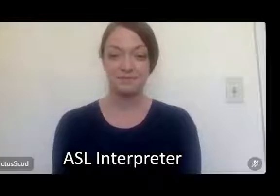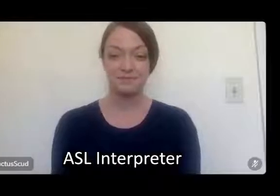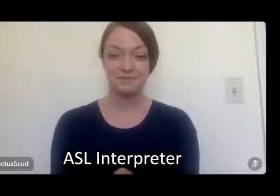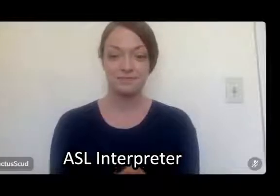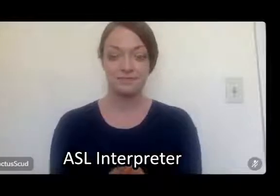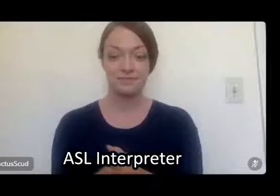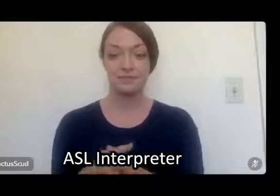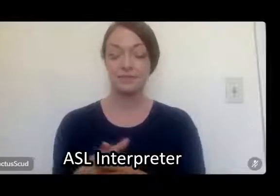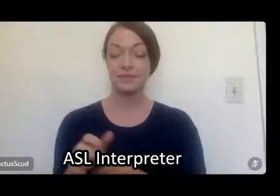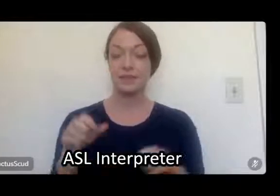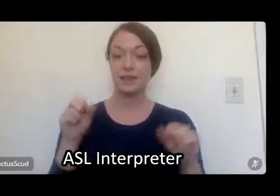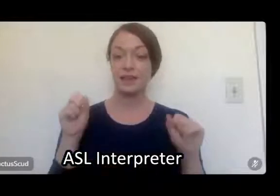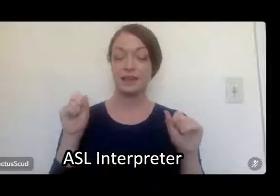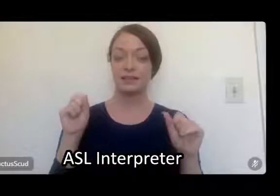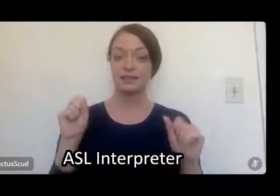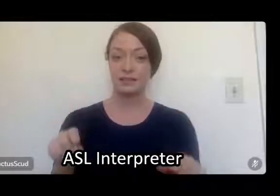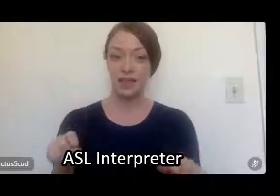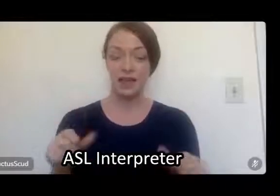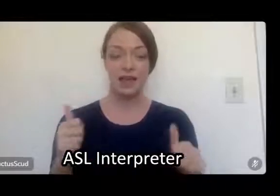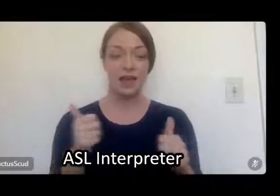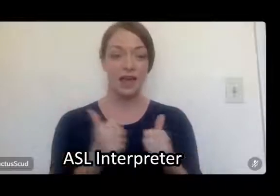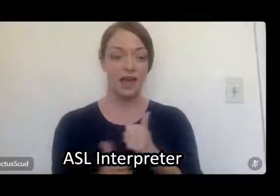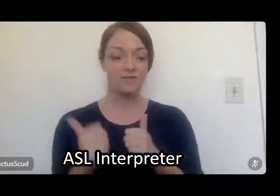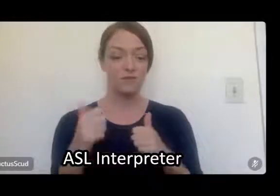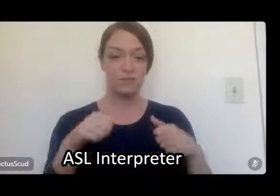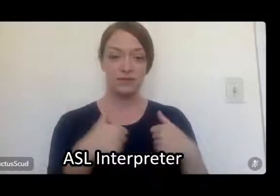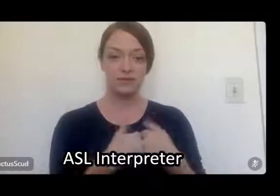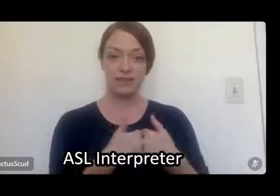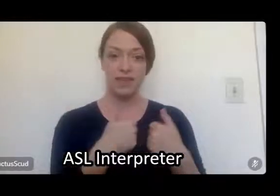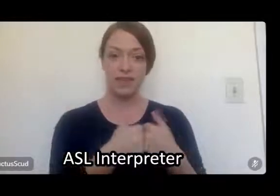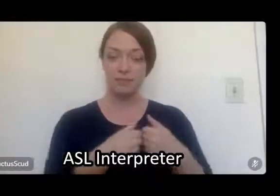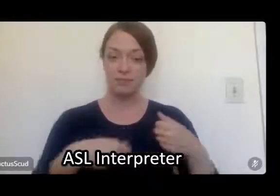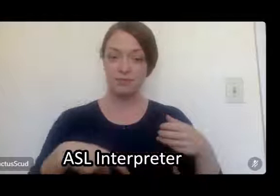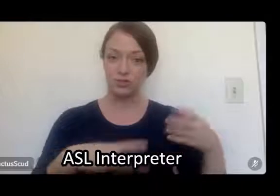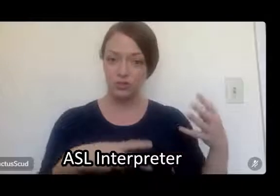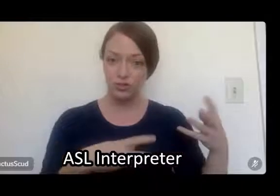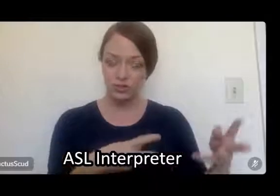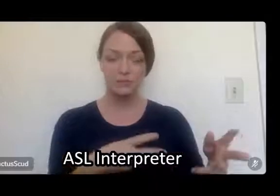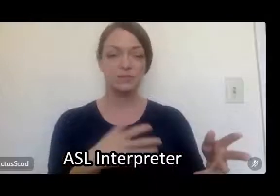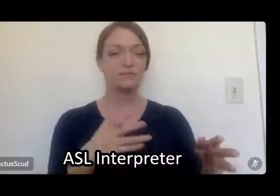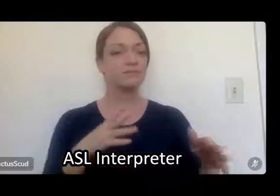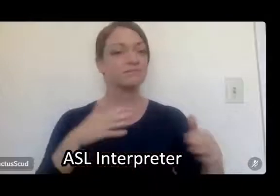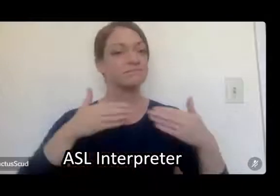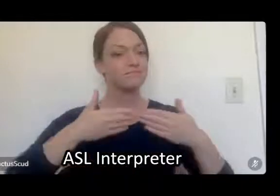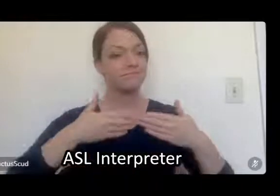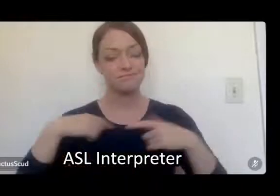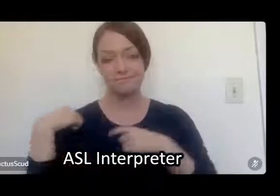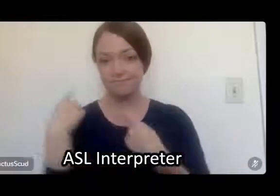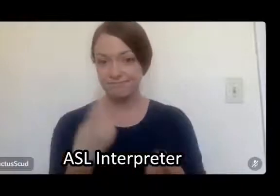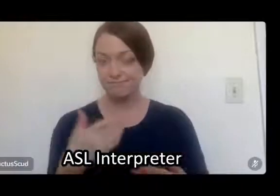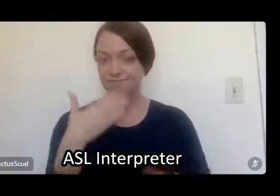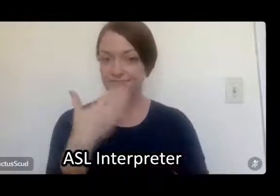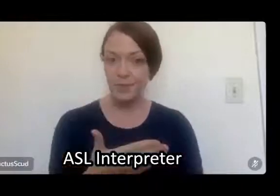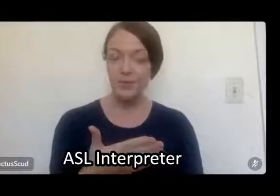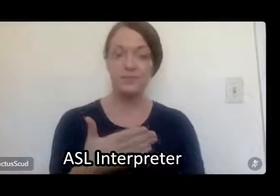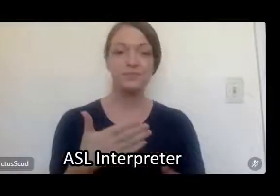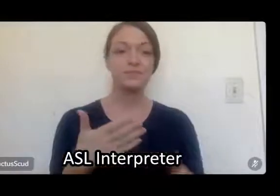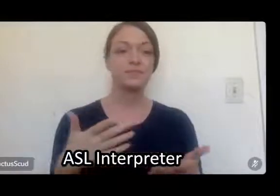Yeah, I'd like to say that Everyone Game streams are going great so far. We've raised a lot of money